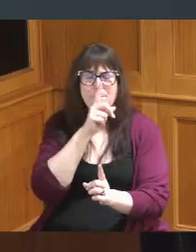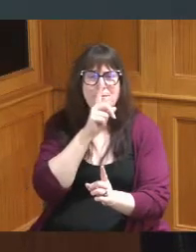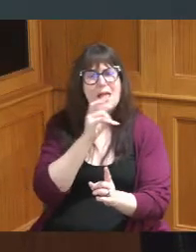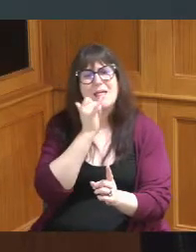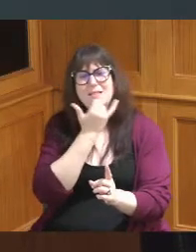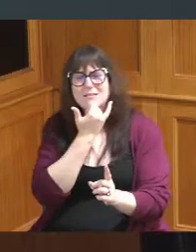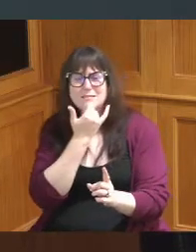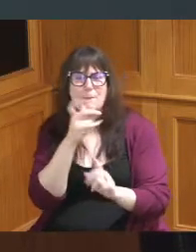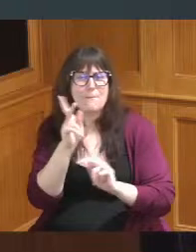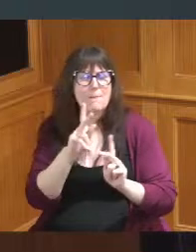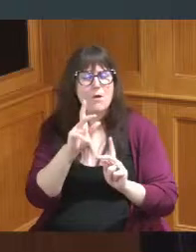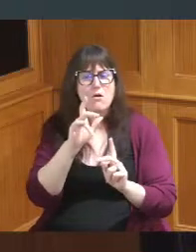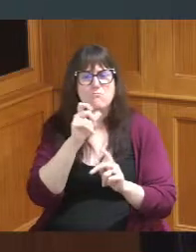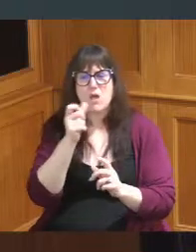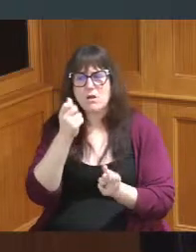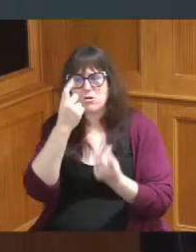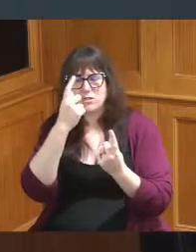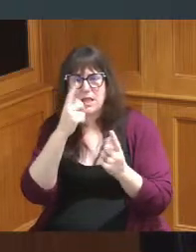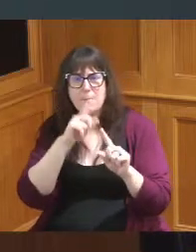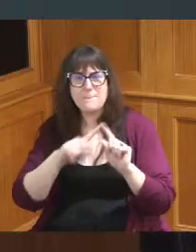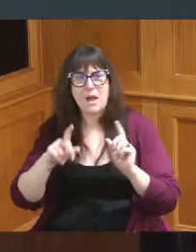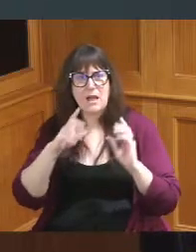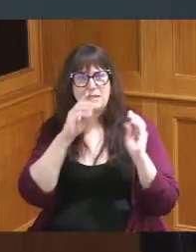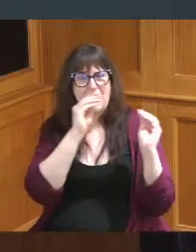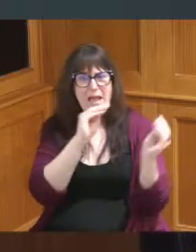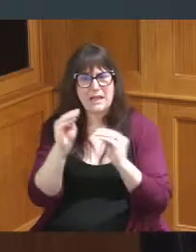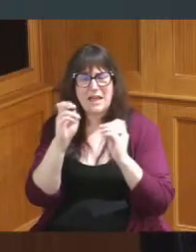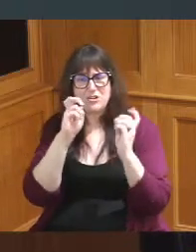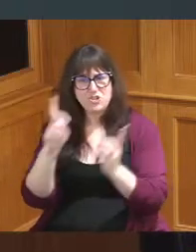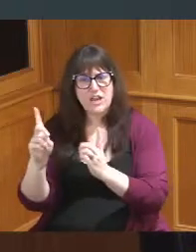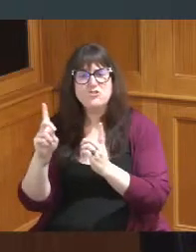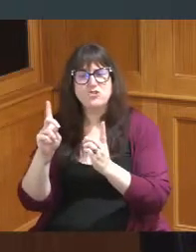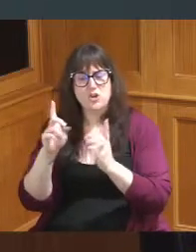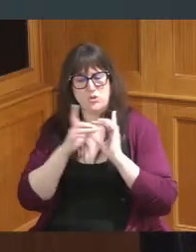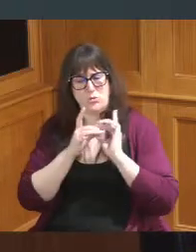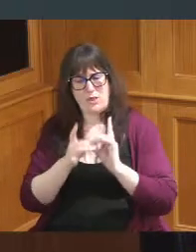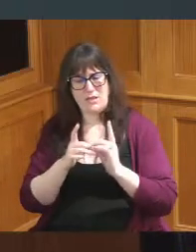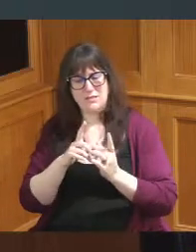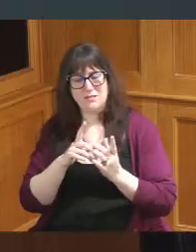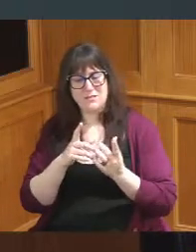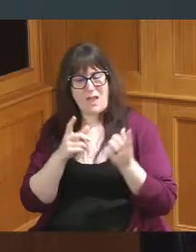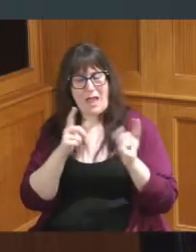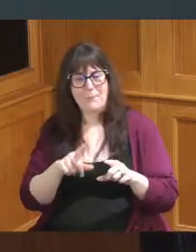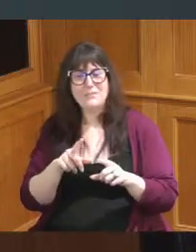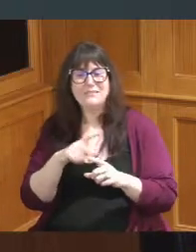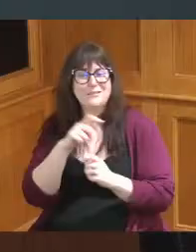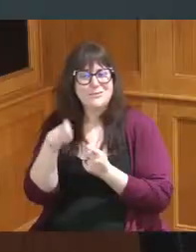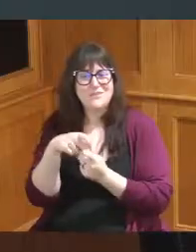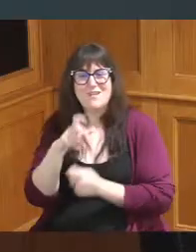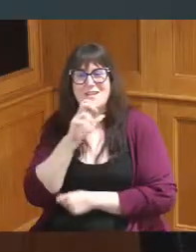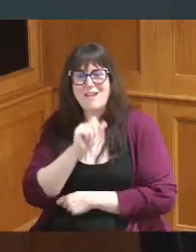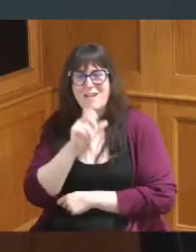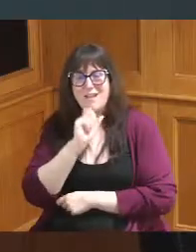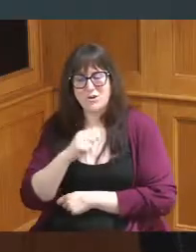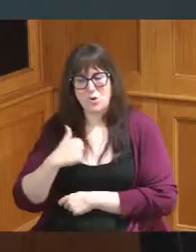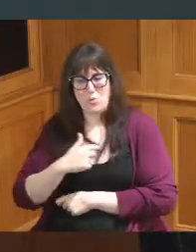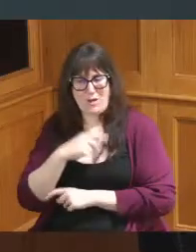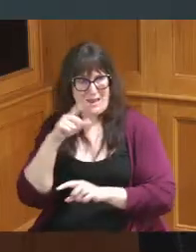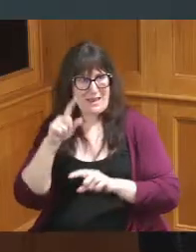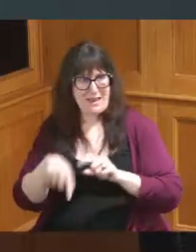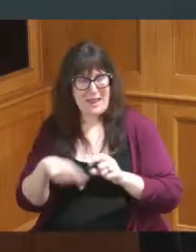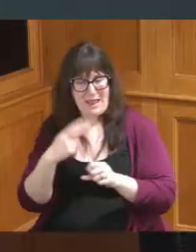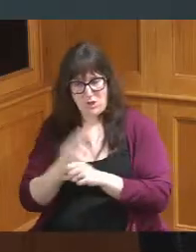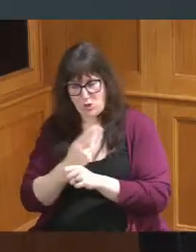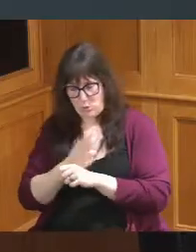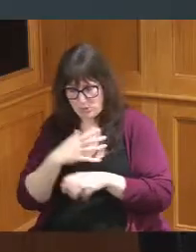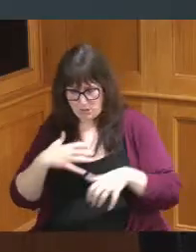helpful education-wise as it relates to when you become a certain age. We can't use this organ.